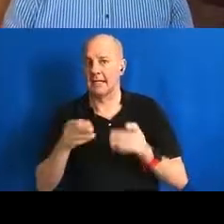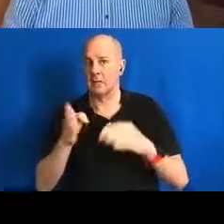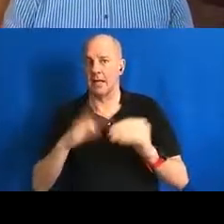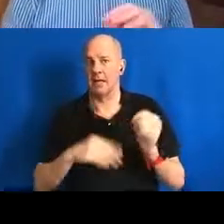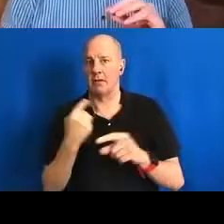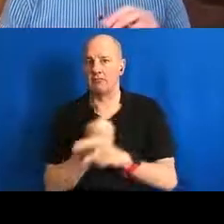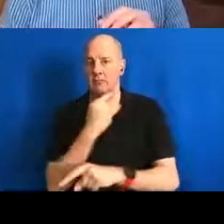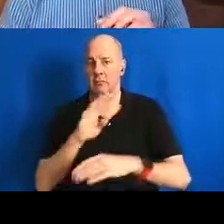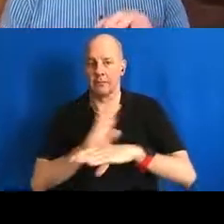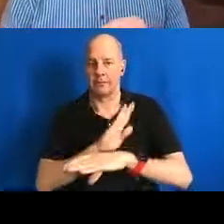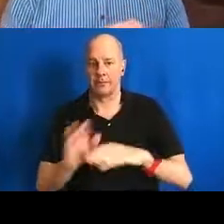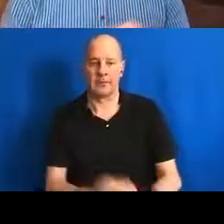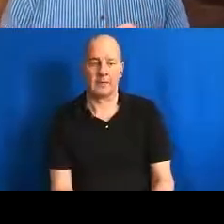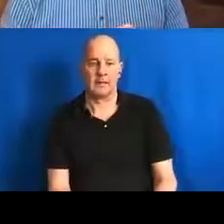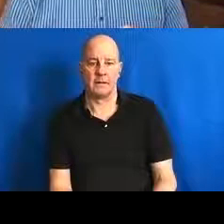So